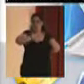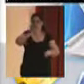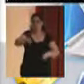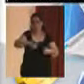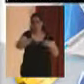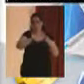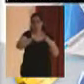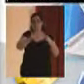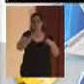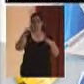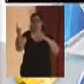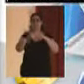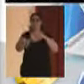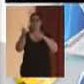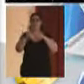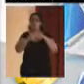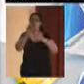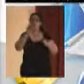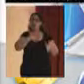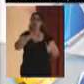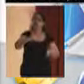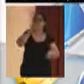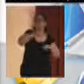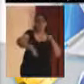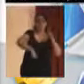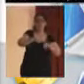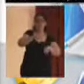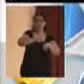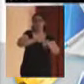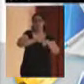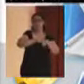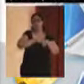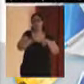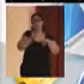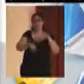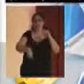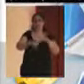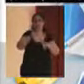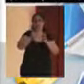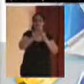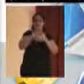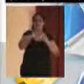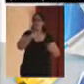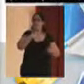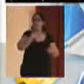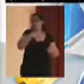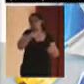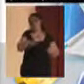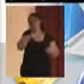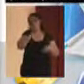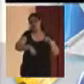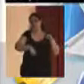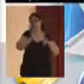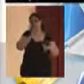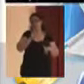either by buying them on the bookshop and scanning them, and this may depend